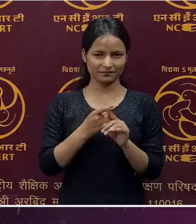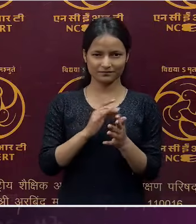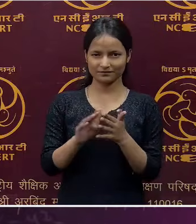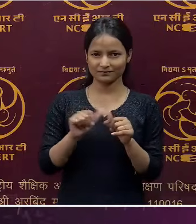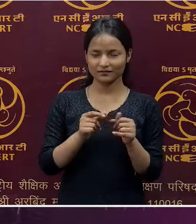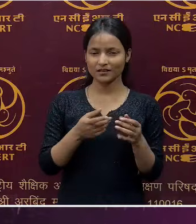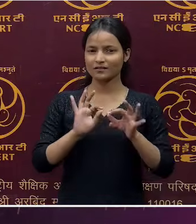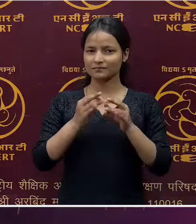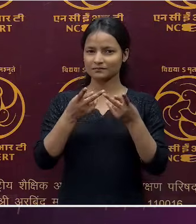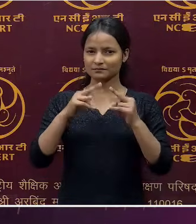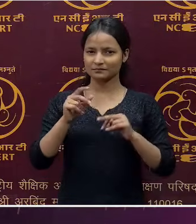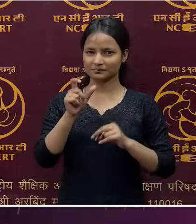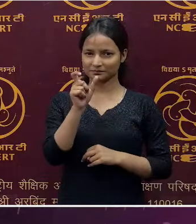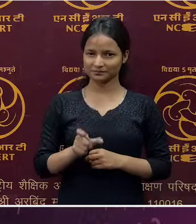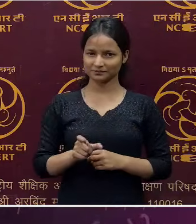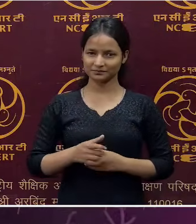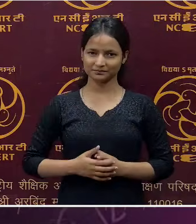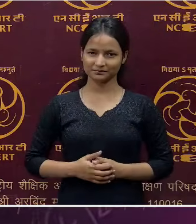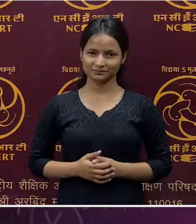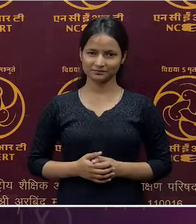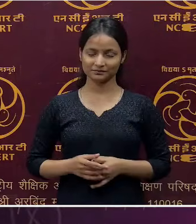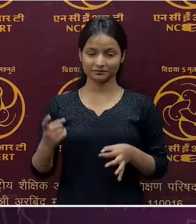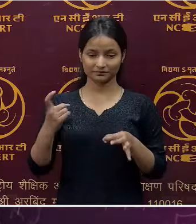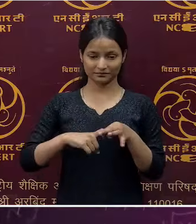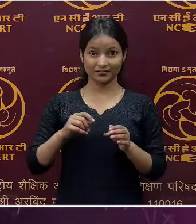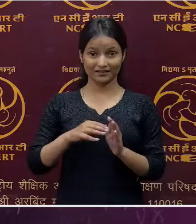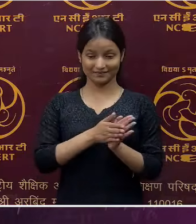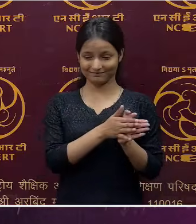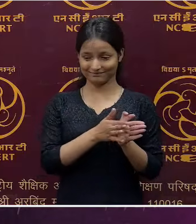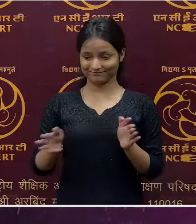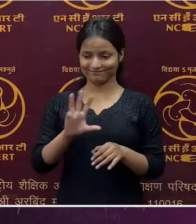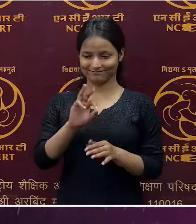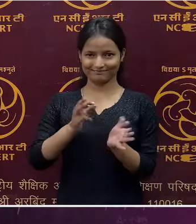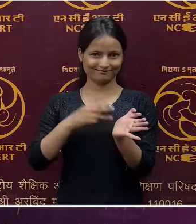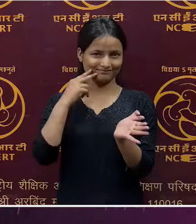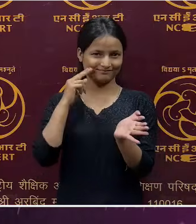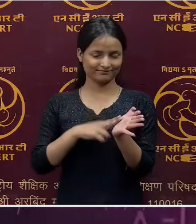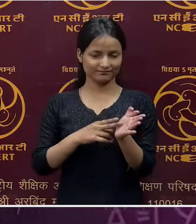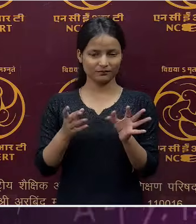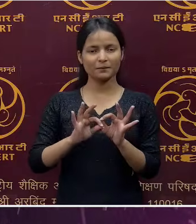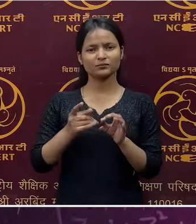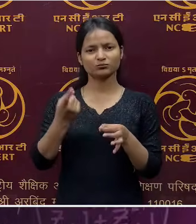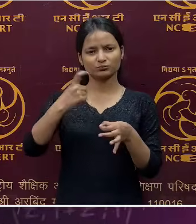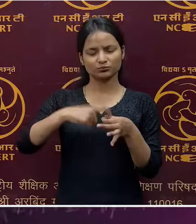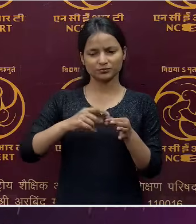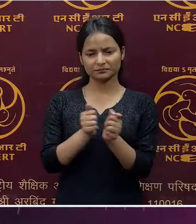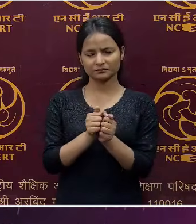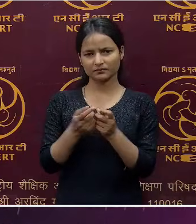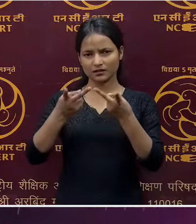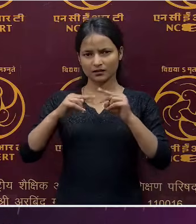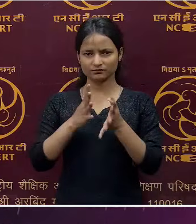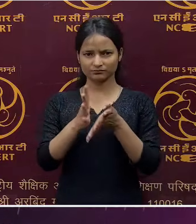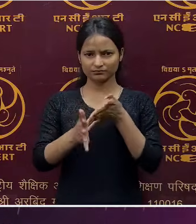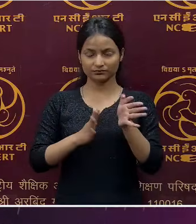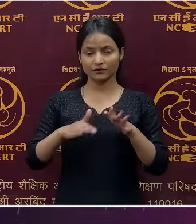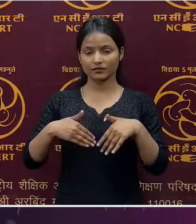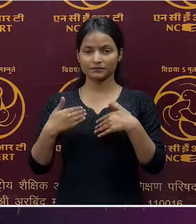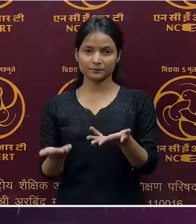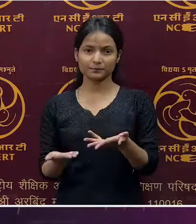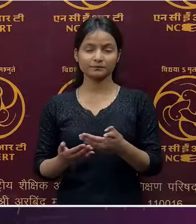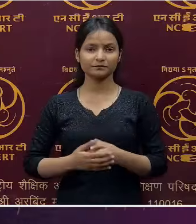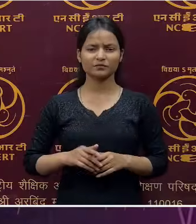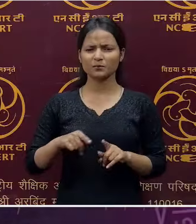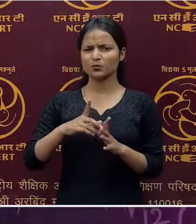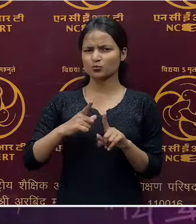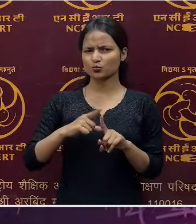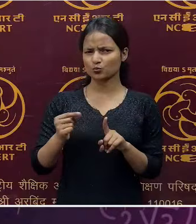this session, and she has joined us for this 30-minute session of virtual labs. But after this session, we have a very,